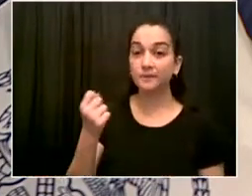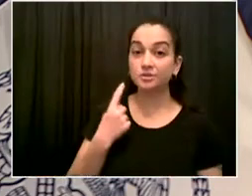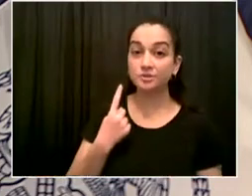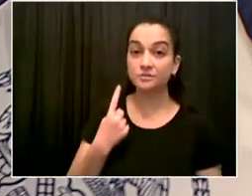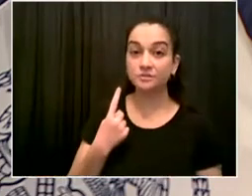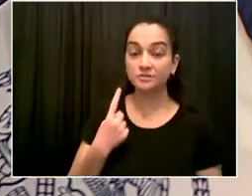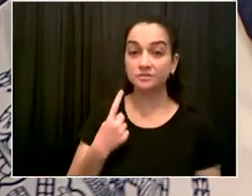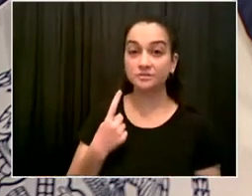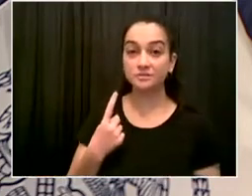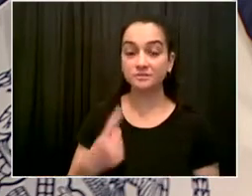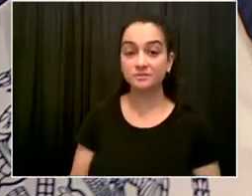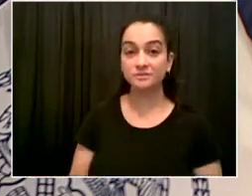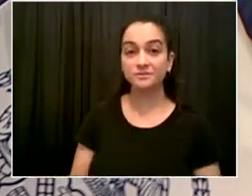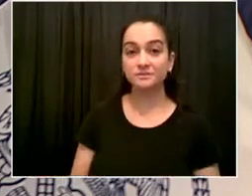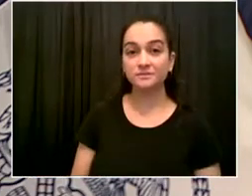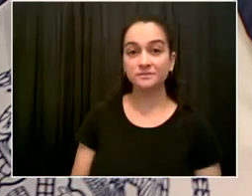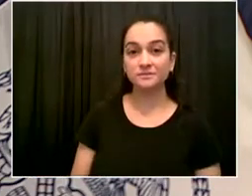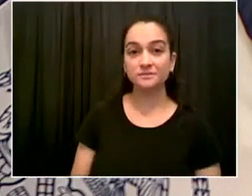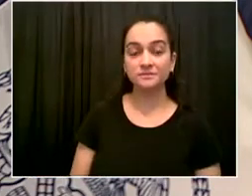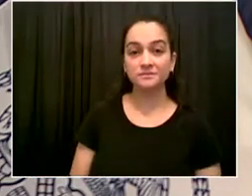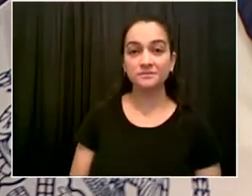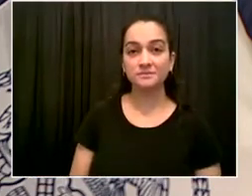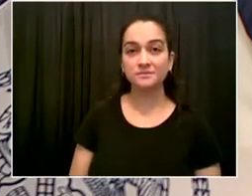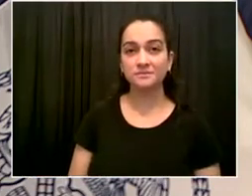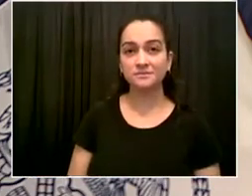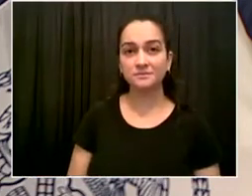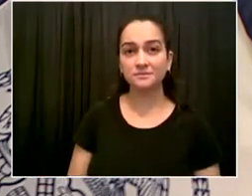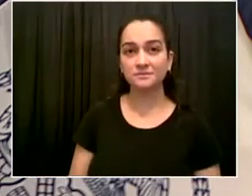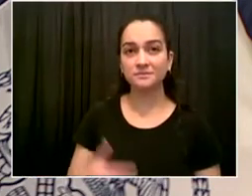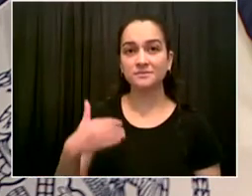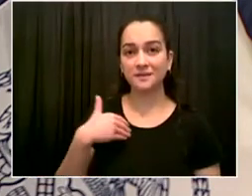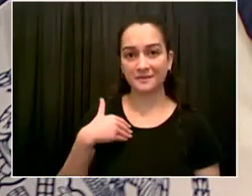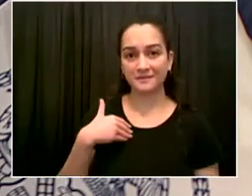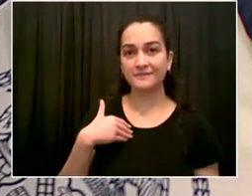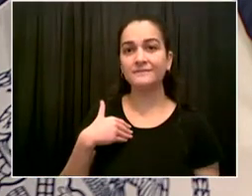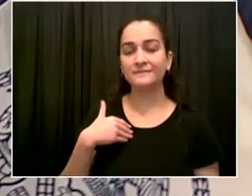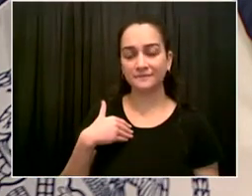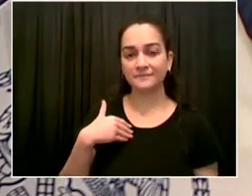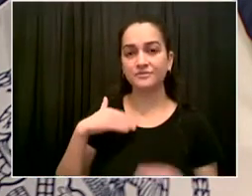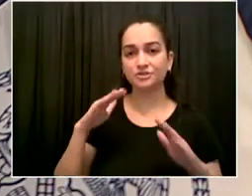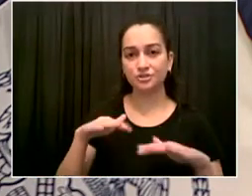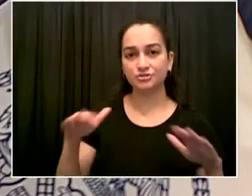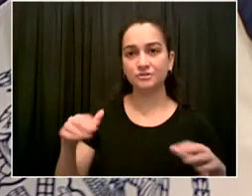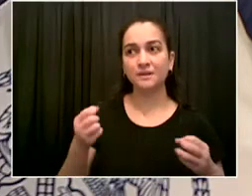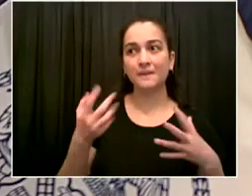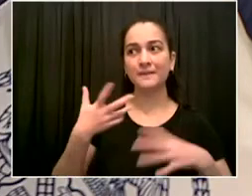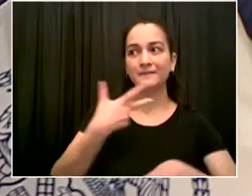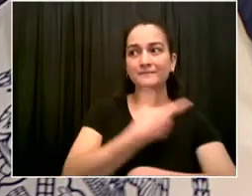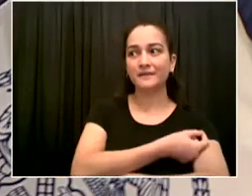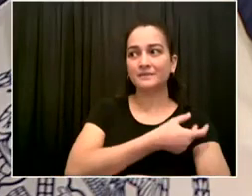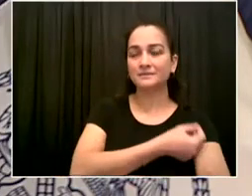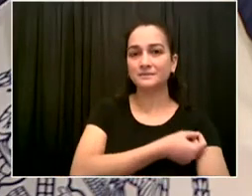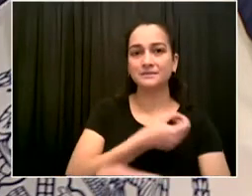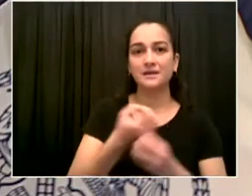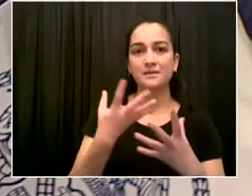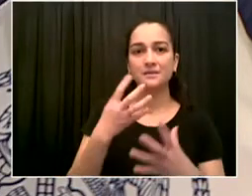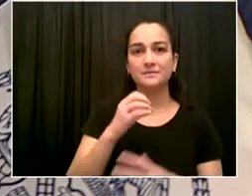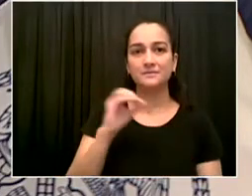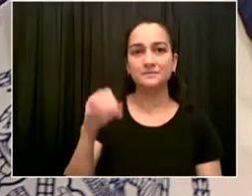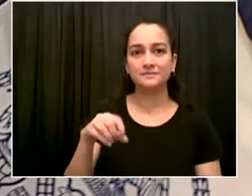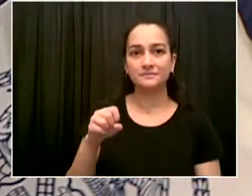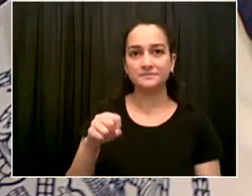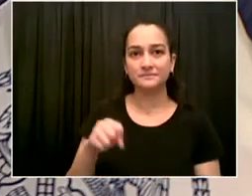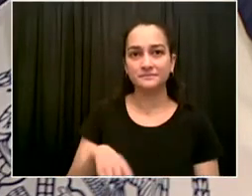in other schools, but I do have it by age for the city. So right now, we're over 56% of our 12